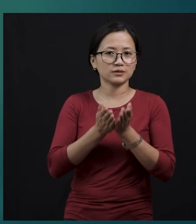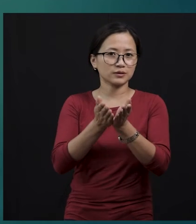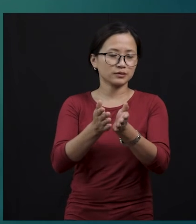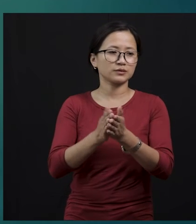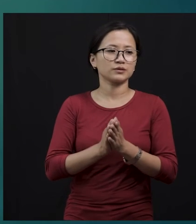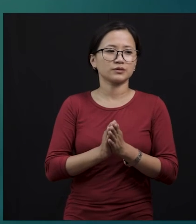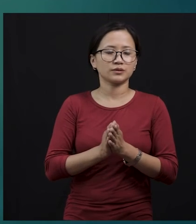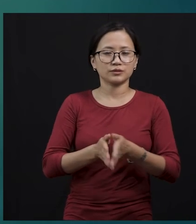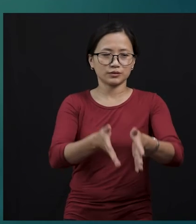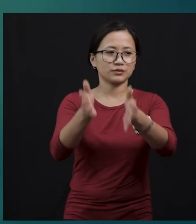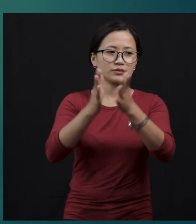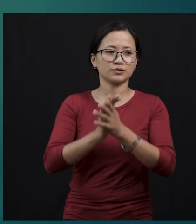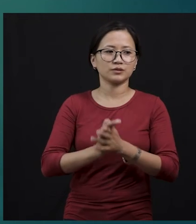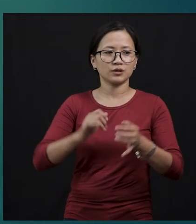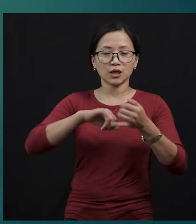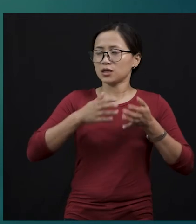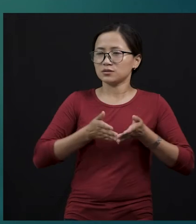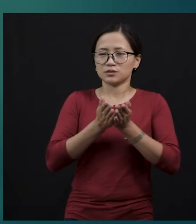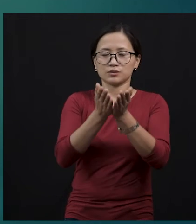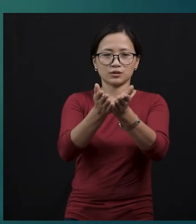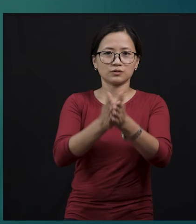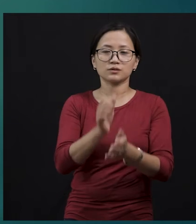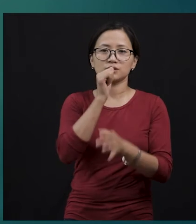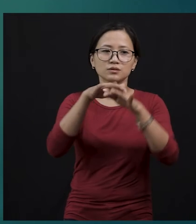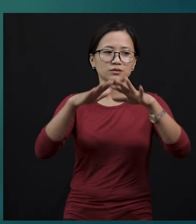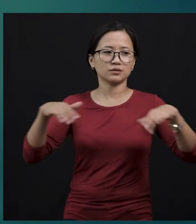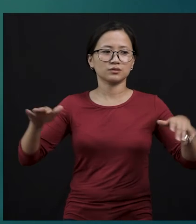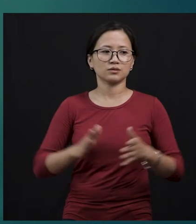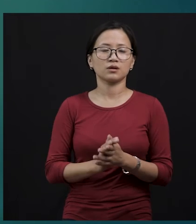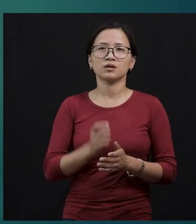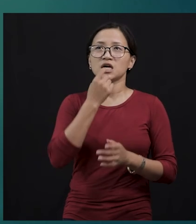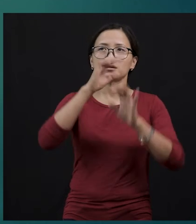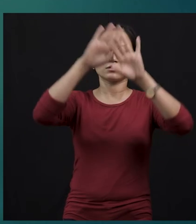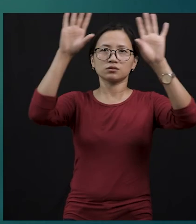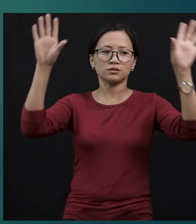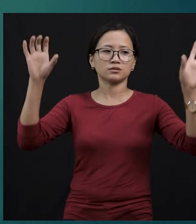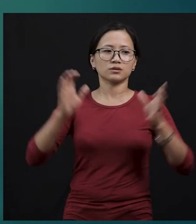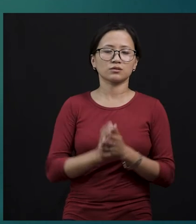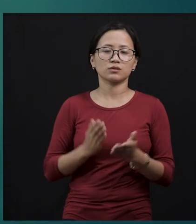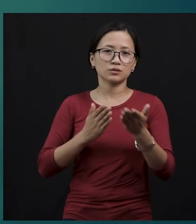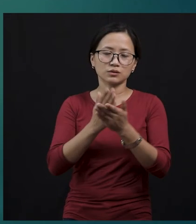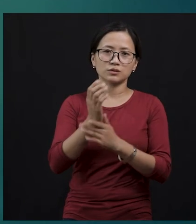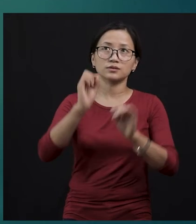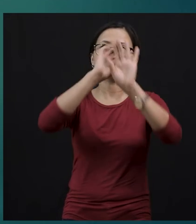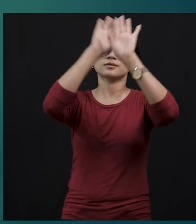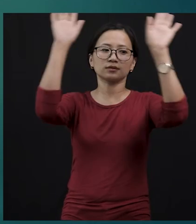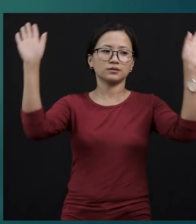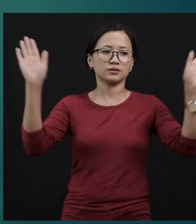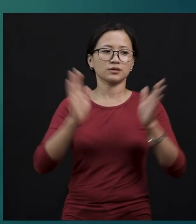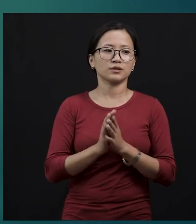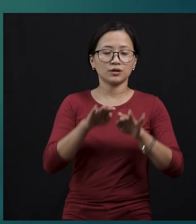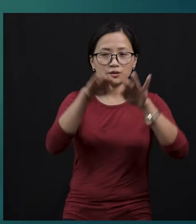rivers, ships sail on the seas, clouds sail across the sky, there are bridges on